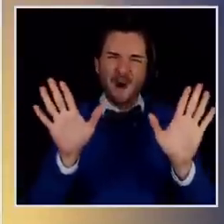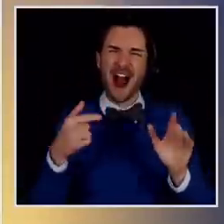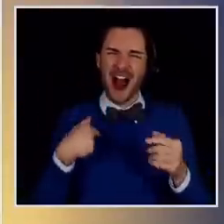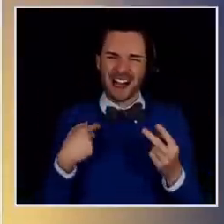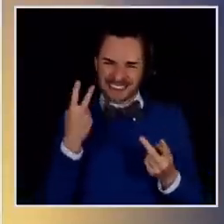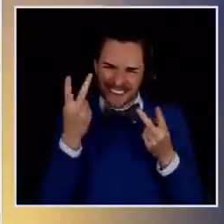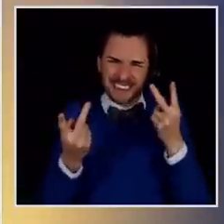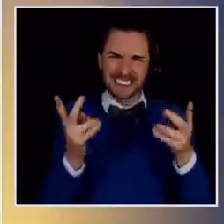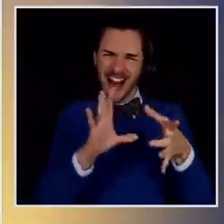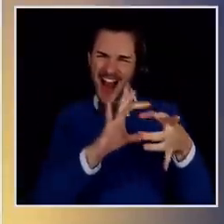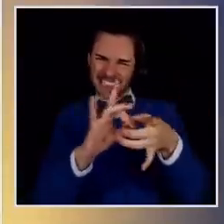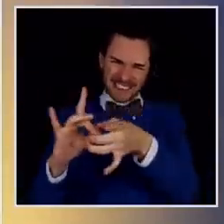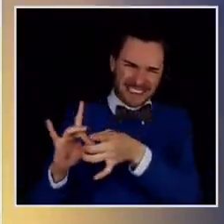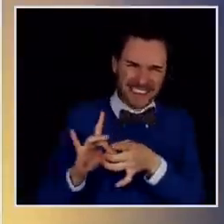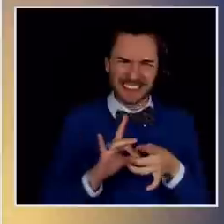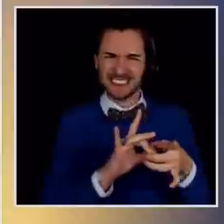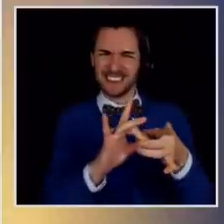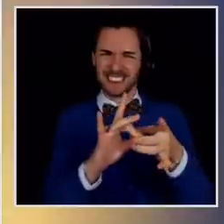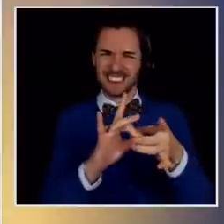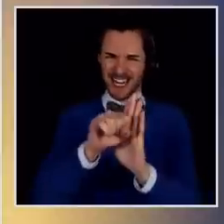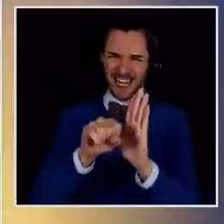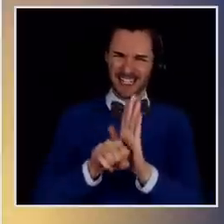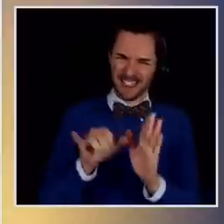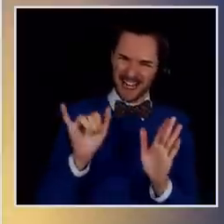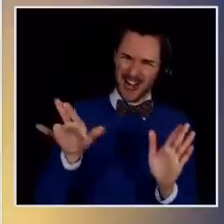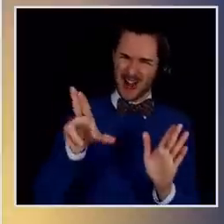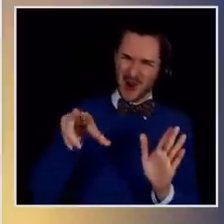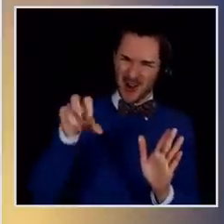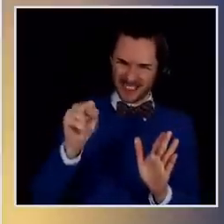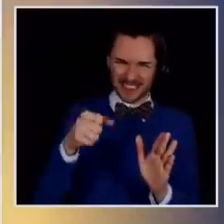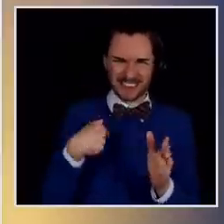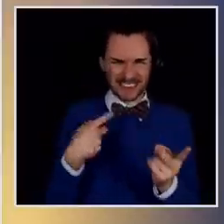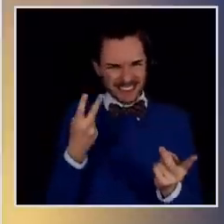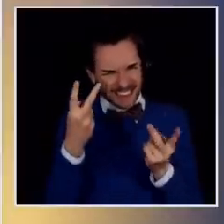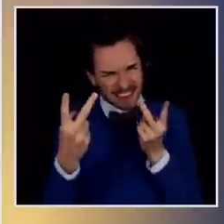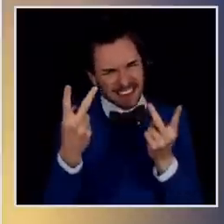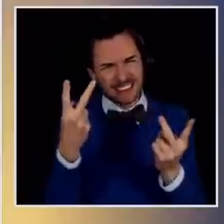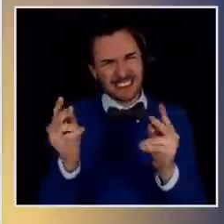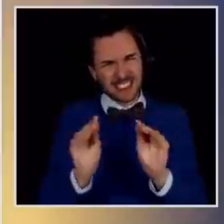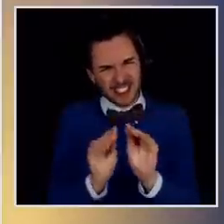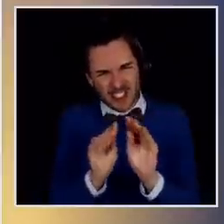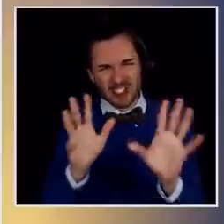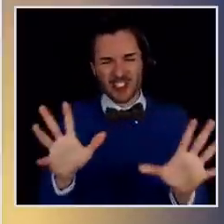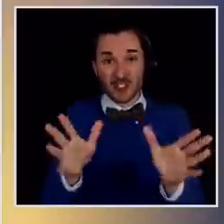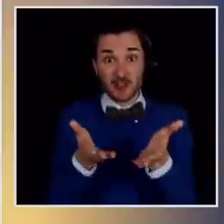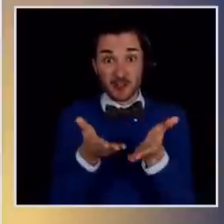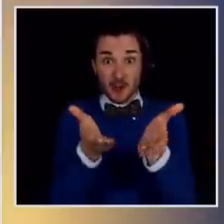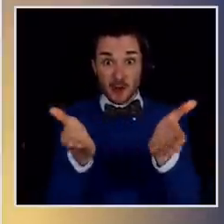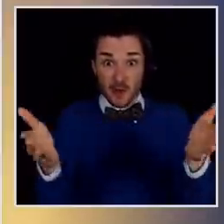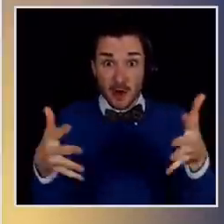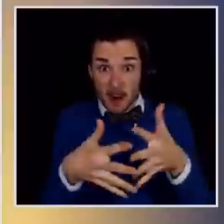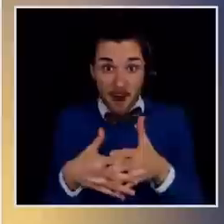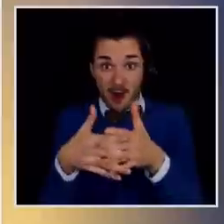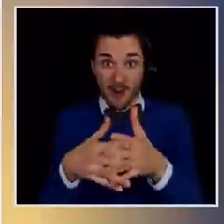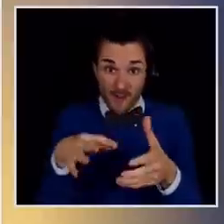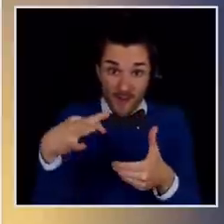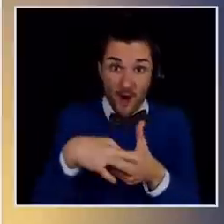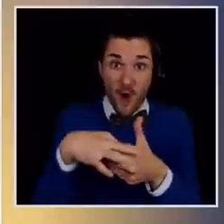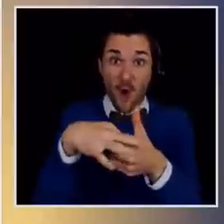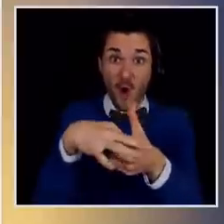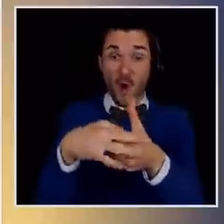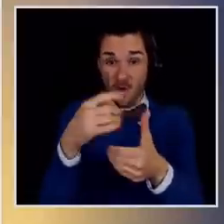And work with all my heart, with the confidence of the whole people, to win the confidence of all of